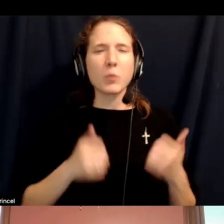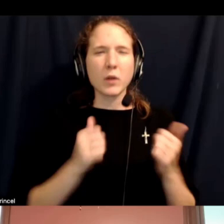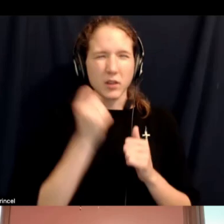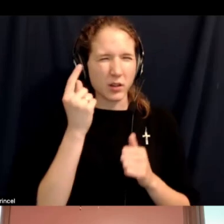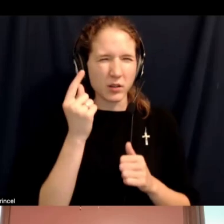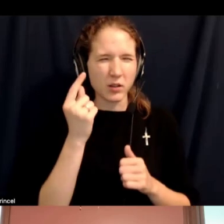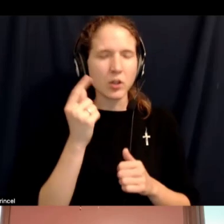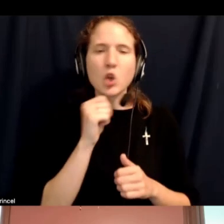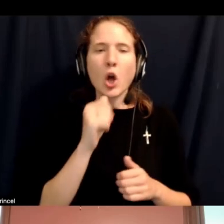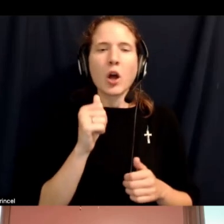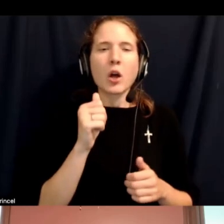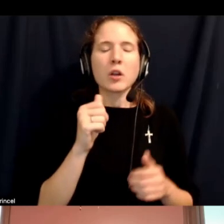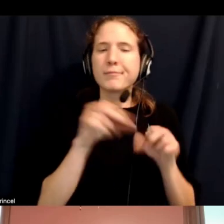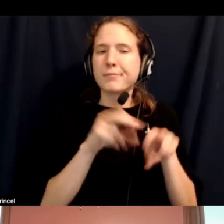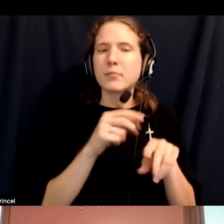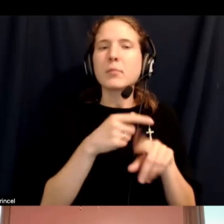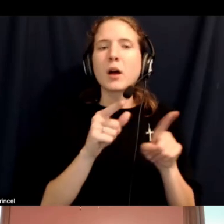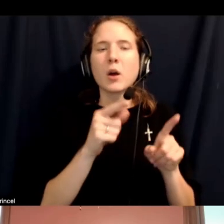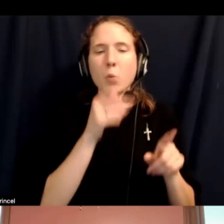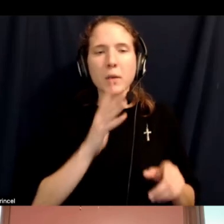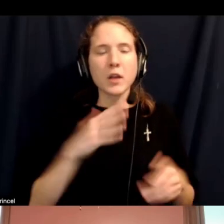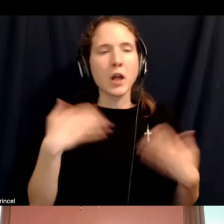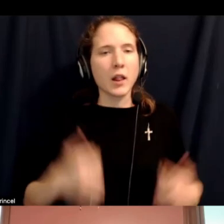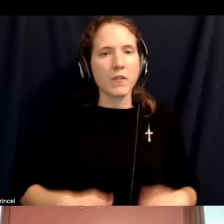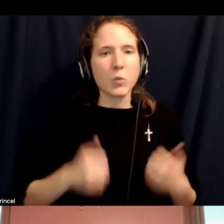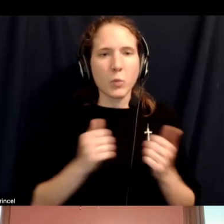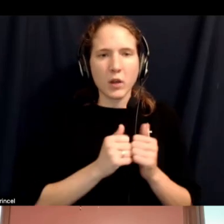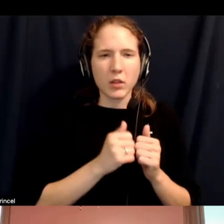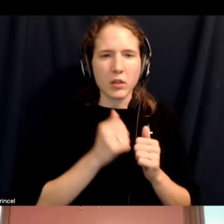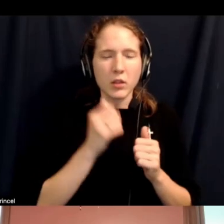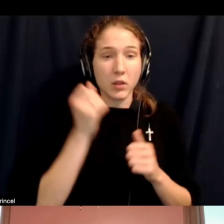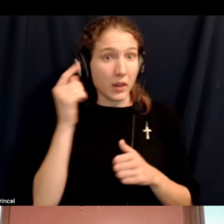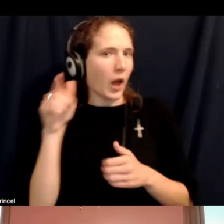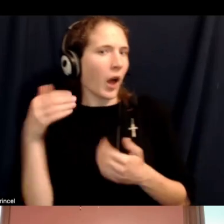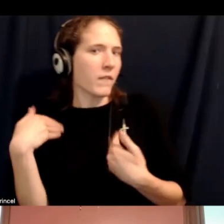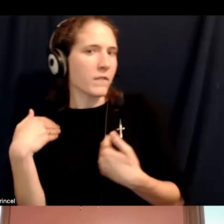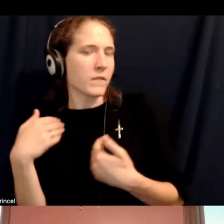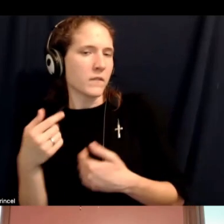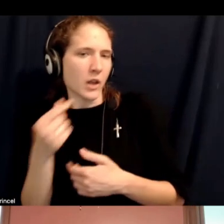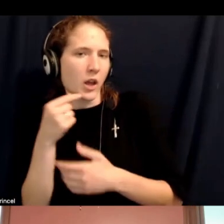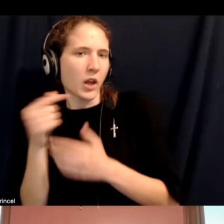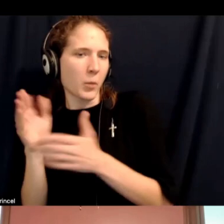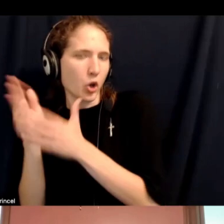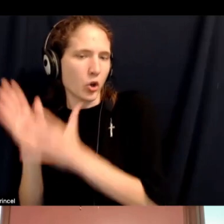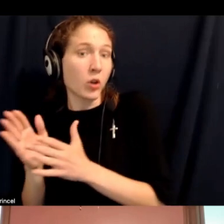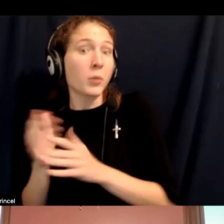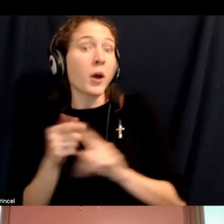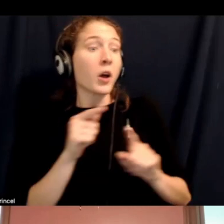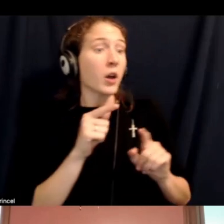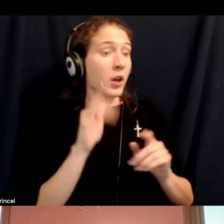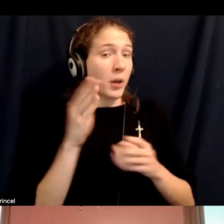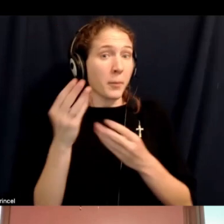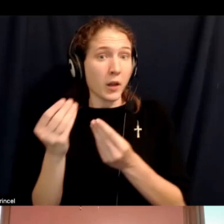companion, but she lived in his house and took care of things, whether she was a house manager or whatever. And to the shock of the literary